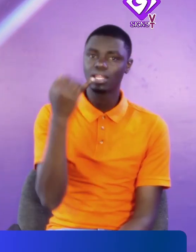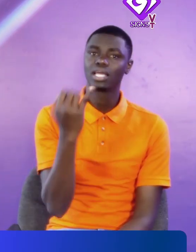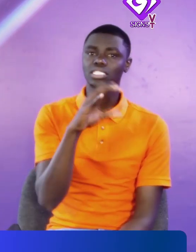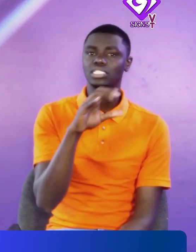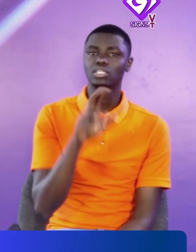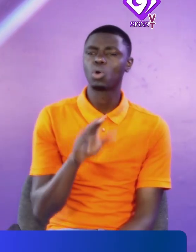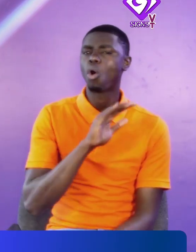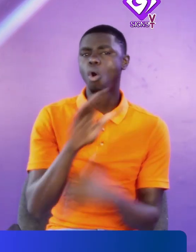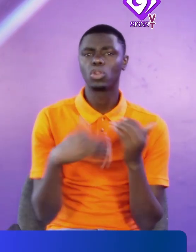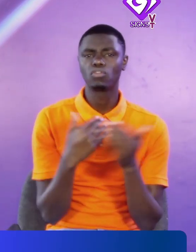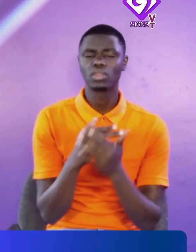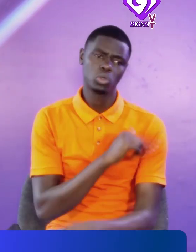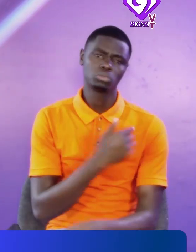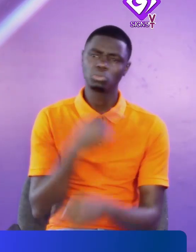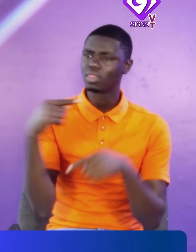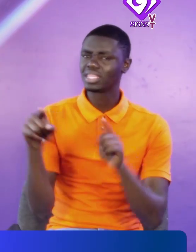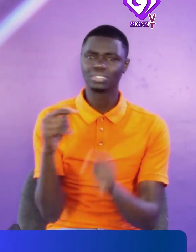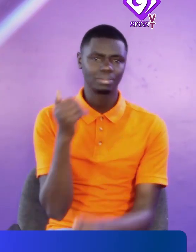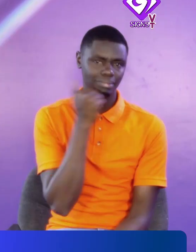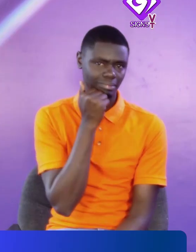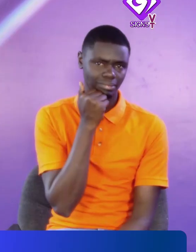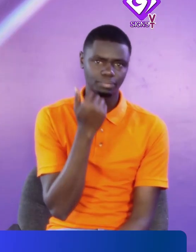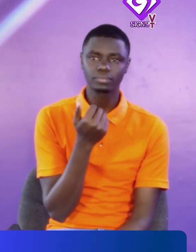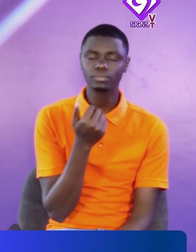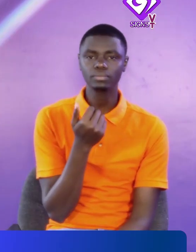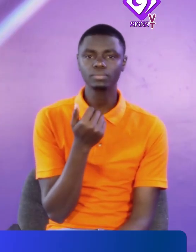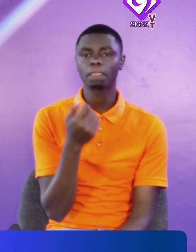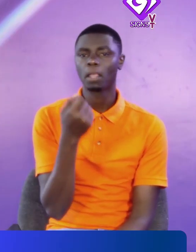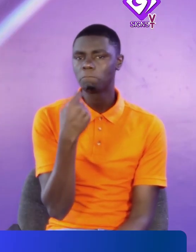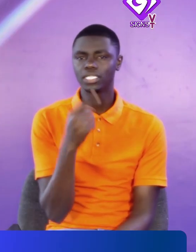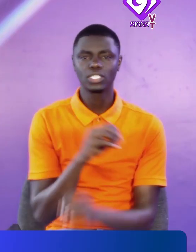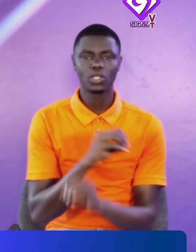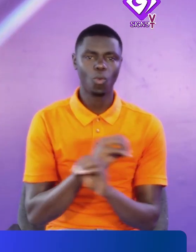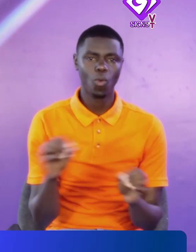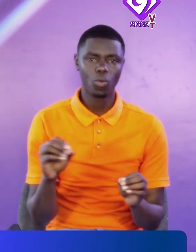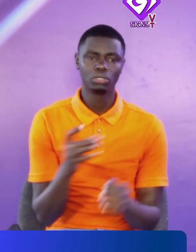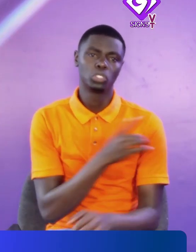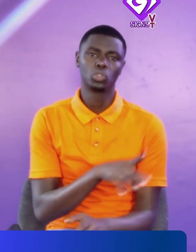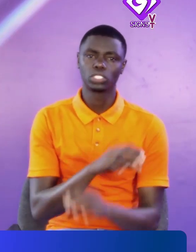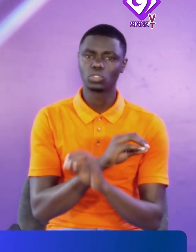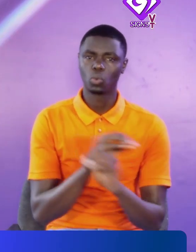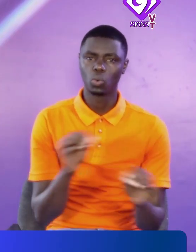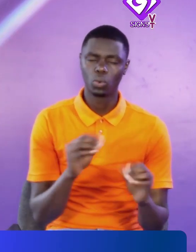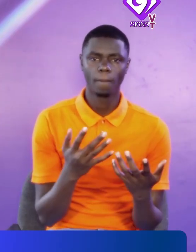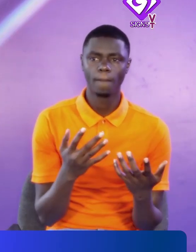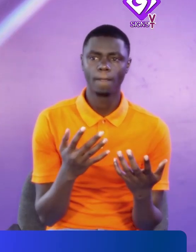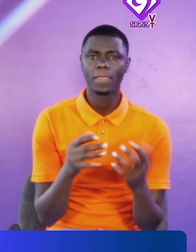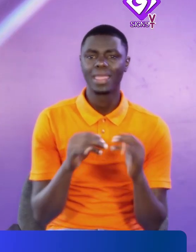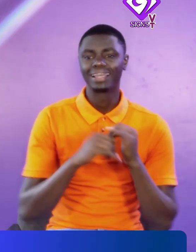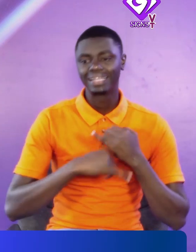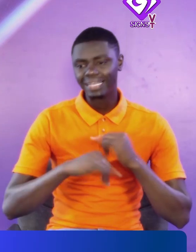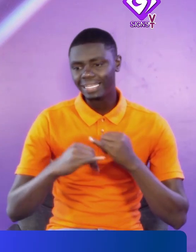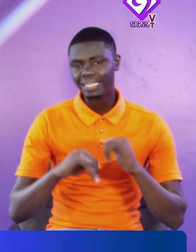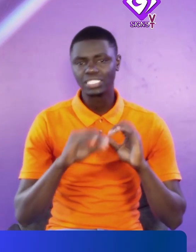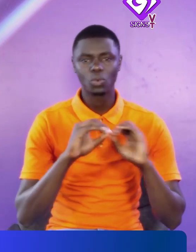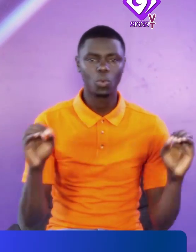The hospitals themselves are sick. There are no medicine. There are no doctors. The cleaners are not there. The facilities